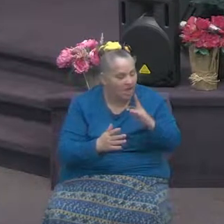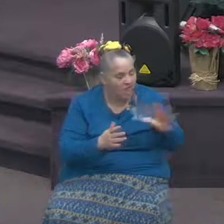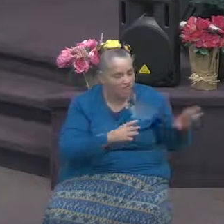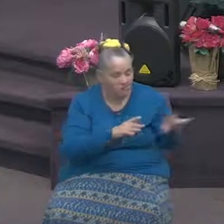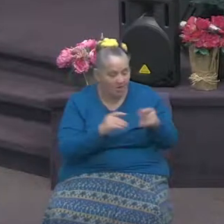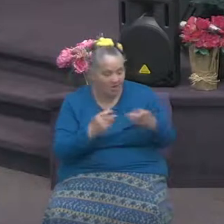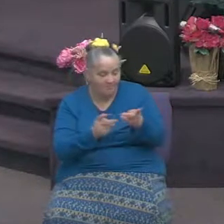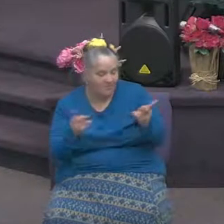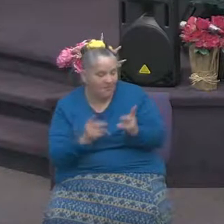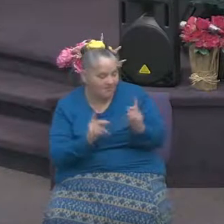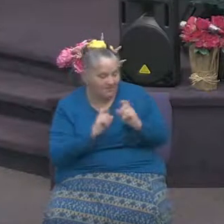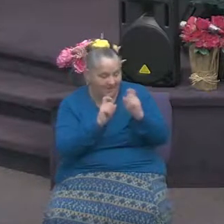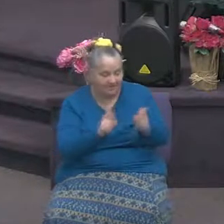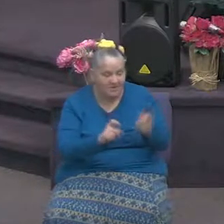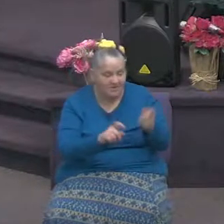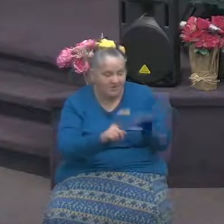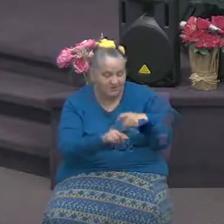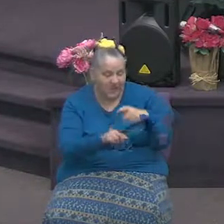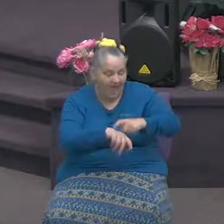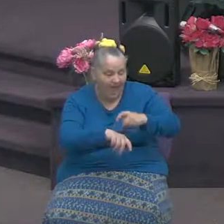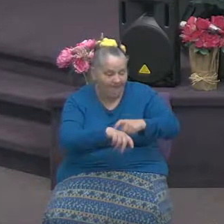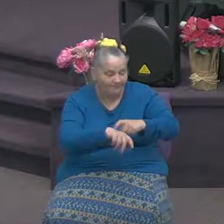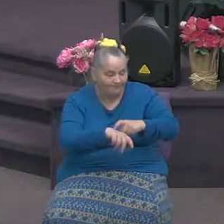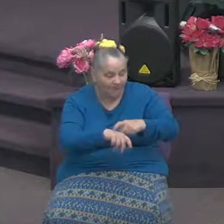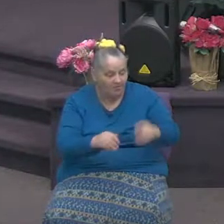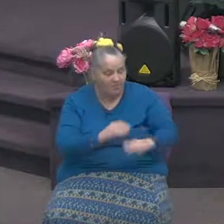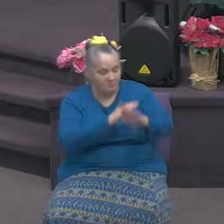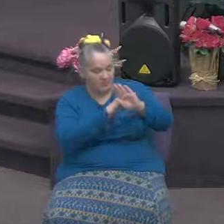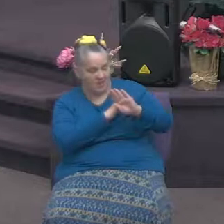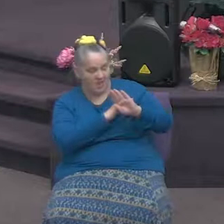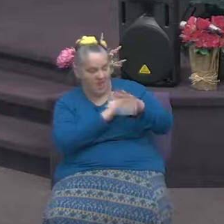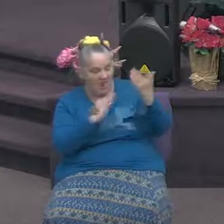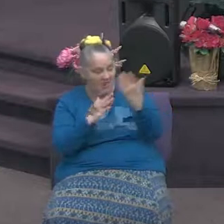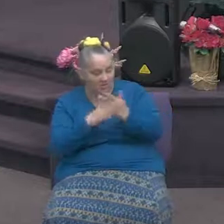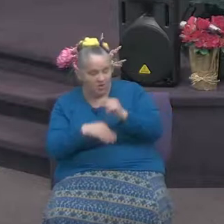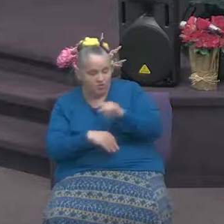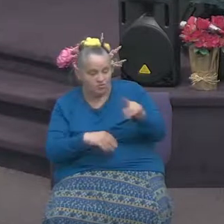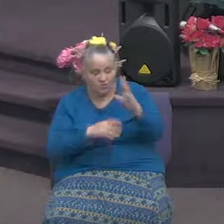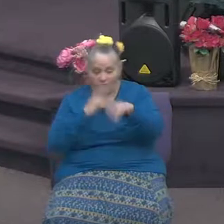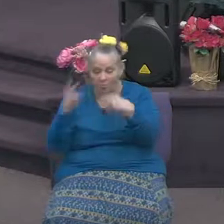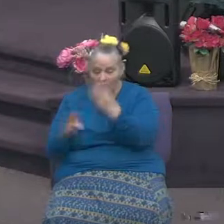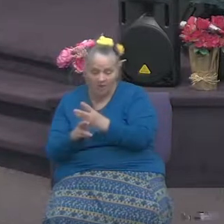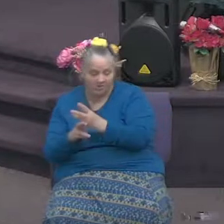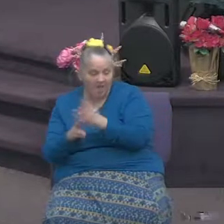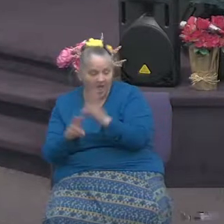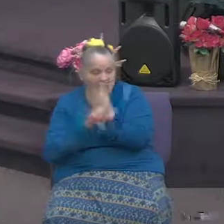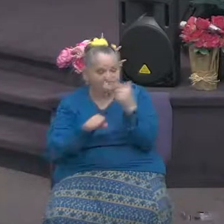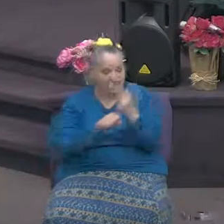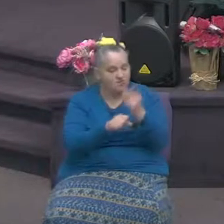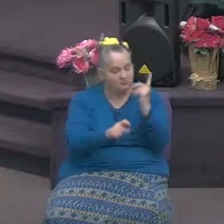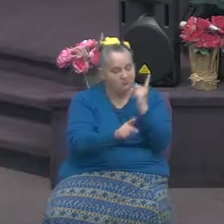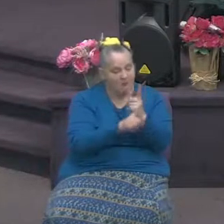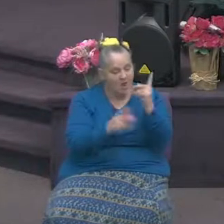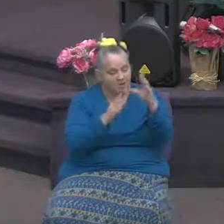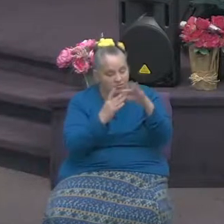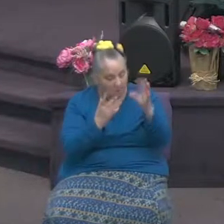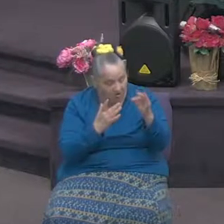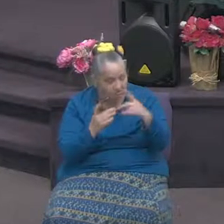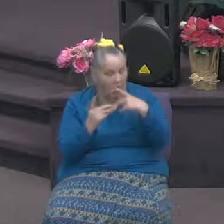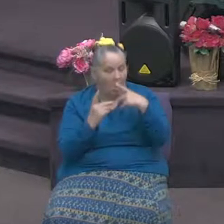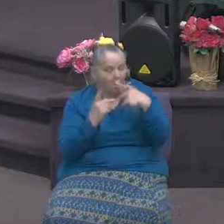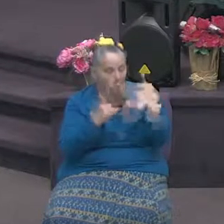into a place and give you time and put protection between you and the world to make the choice to